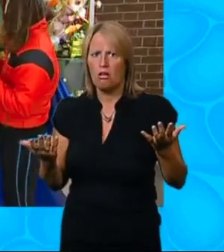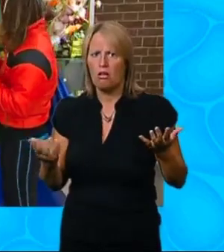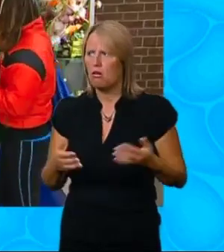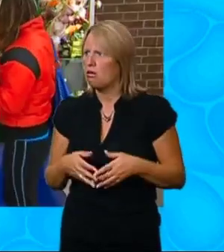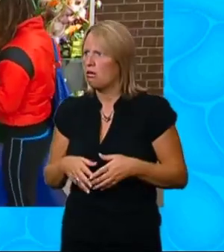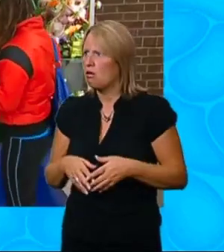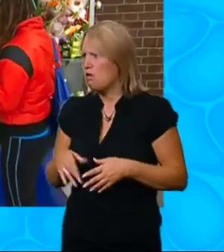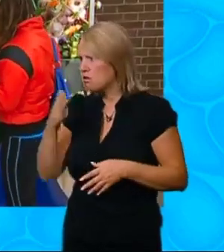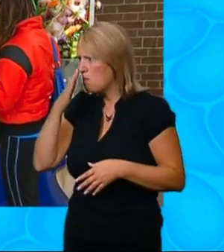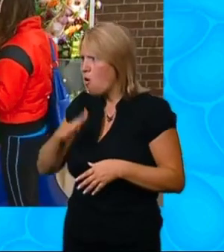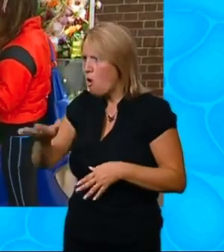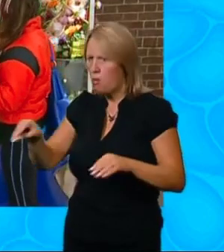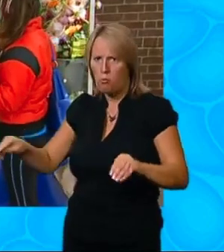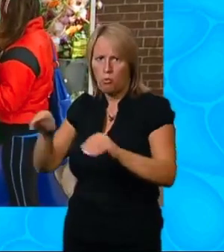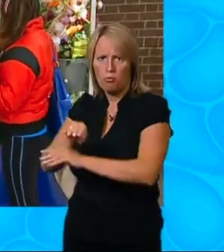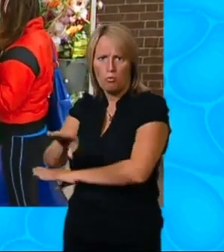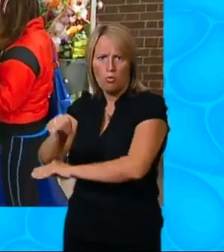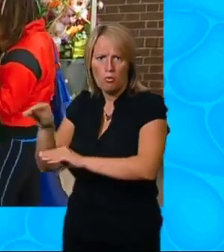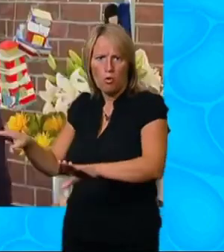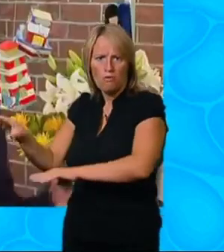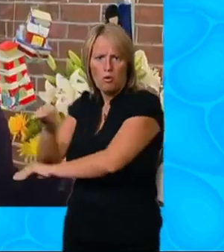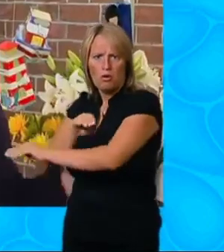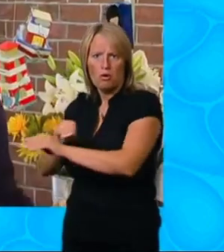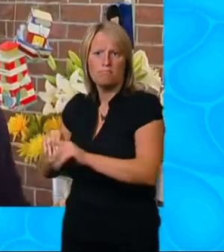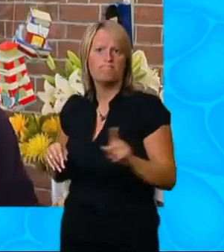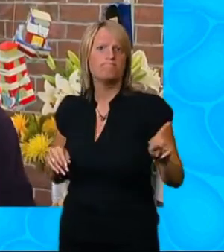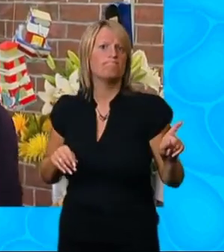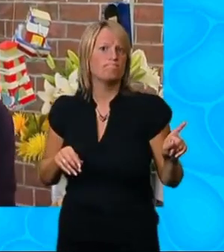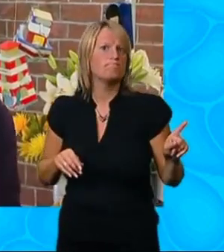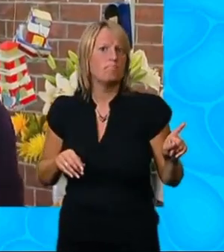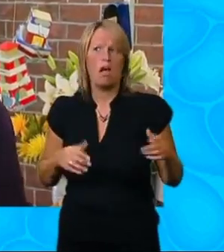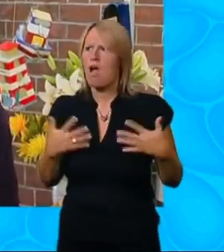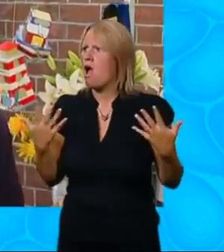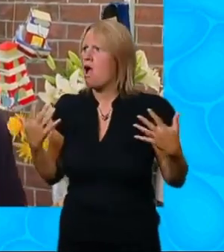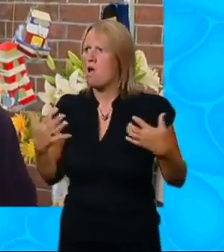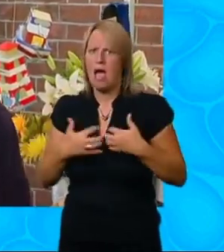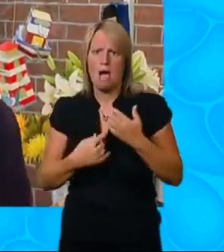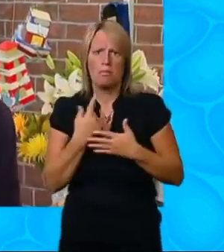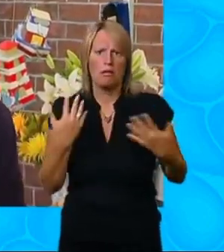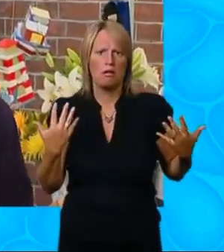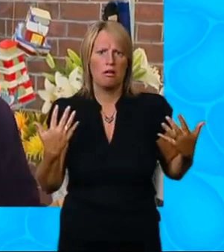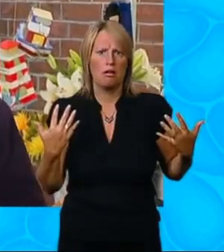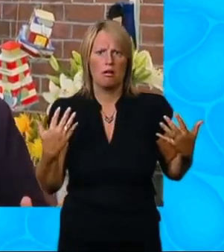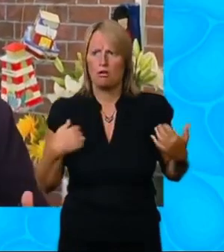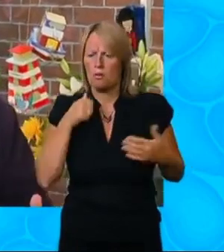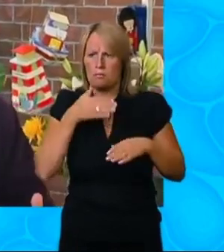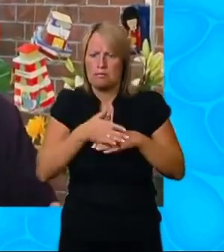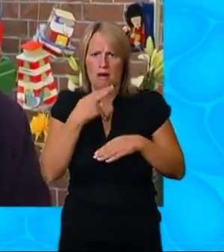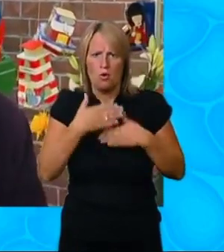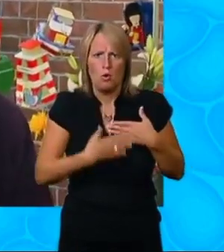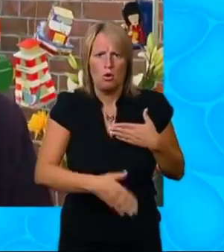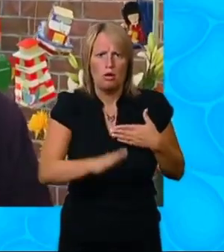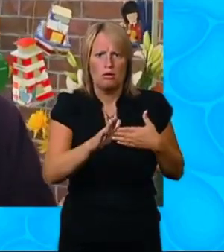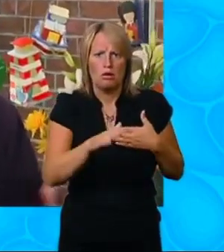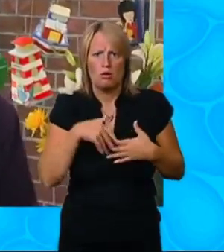Well, it looks as if everything on your store is in the wrong place. Oh, I think you're right, Bobby, but how did this happen? I've been working hard all